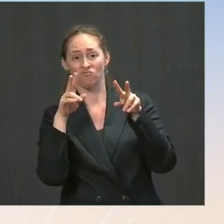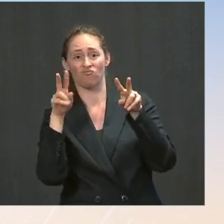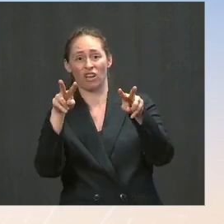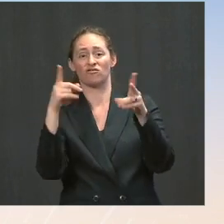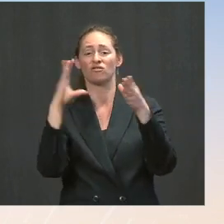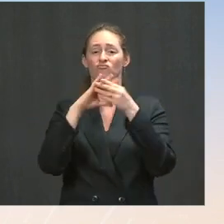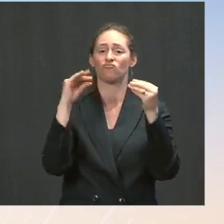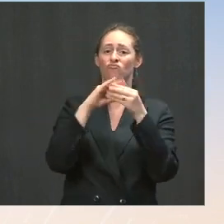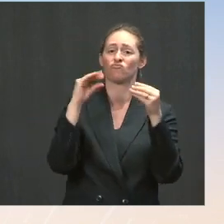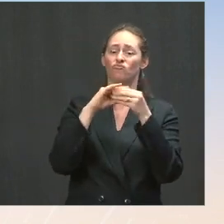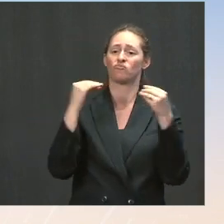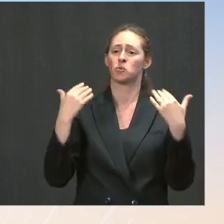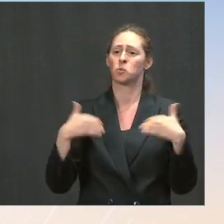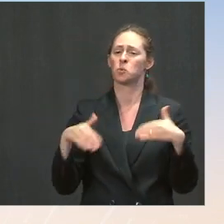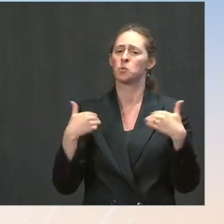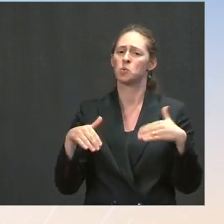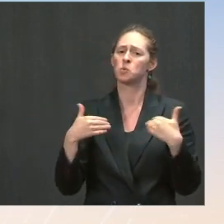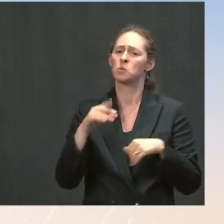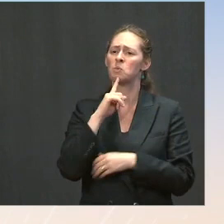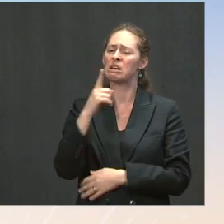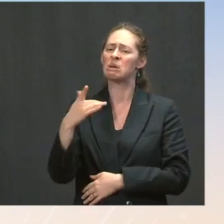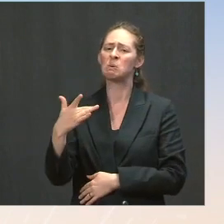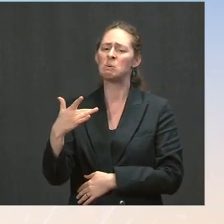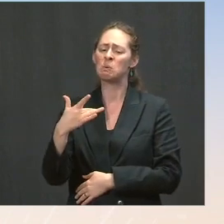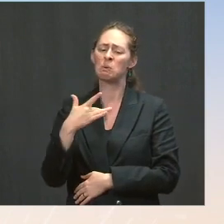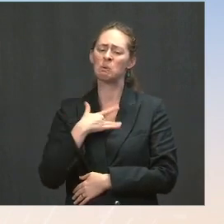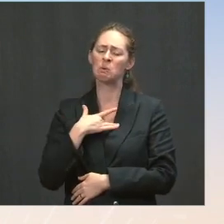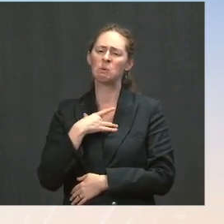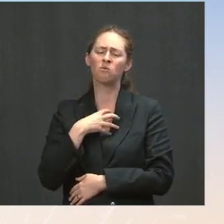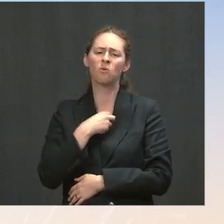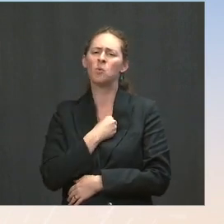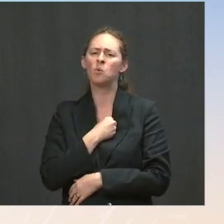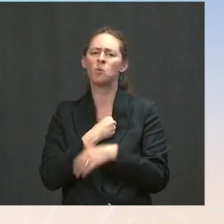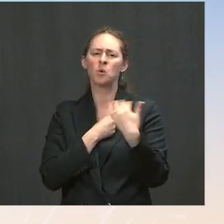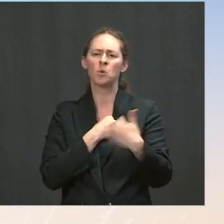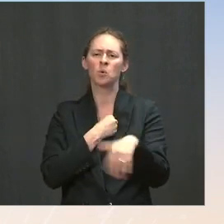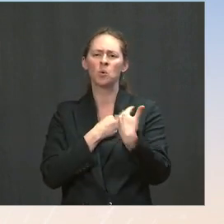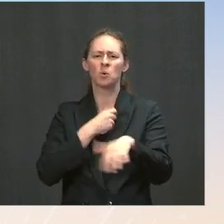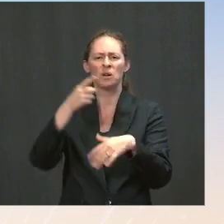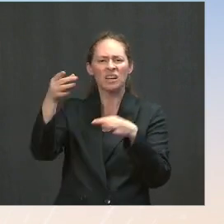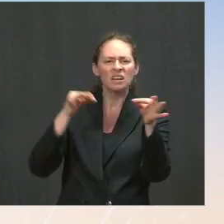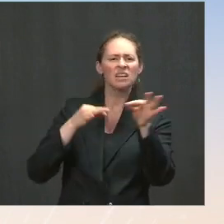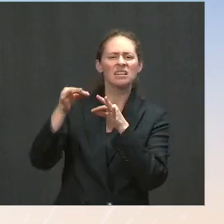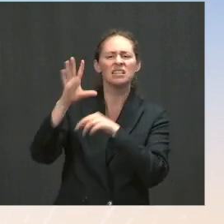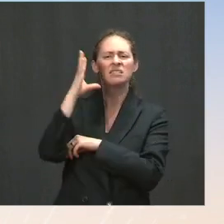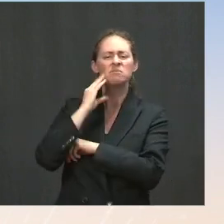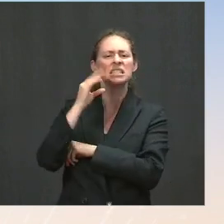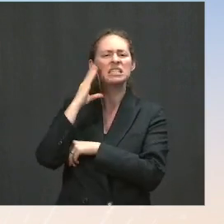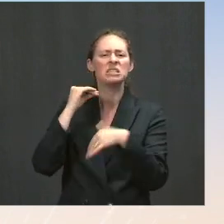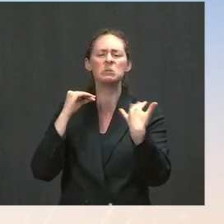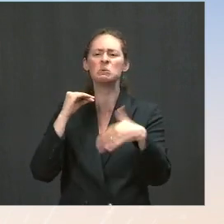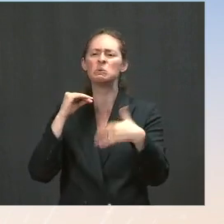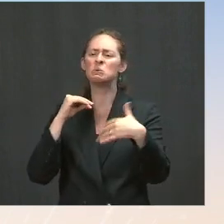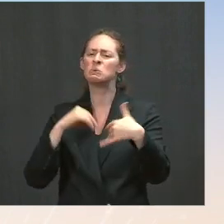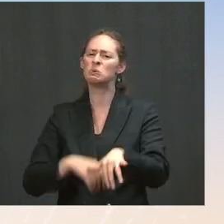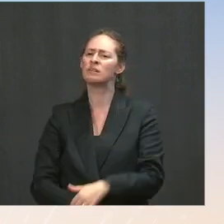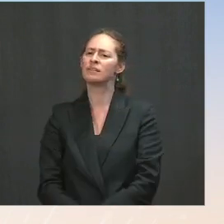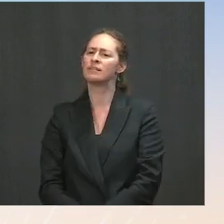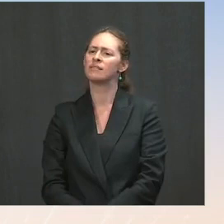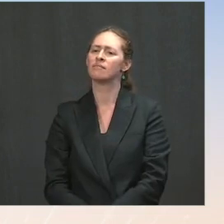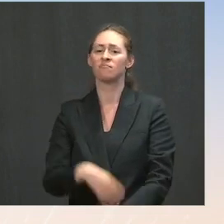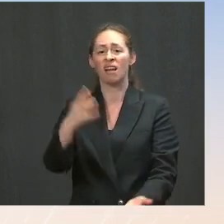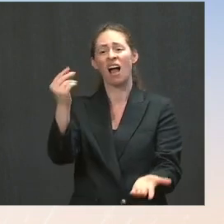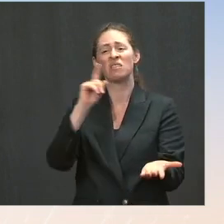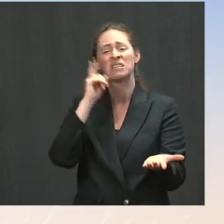incredibly compelling, heart-wrenching, and at moments a reminder of the shameful events of January